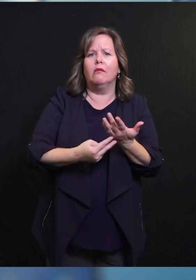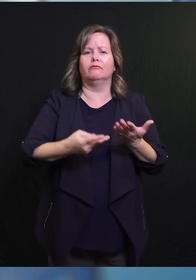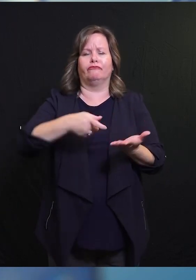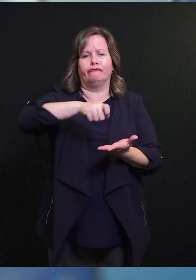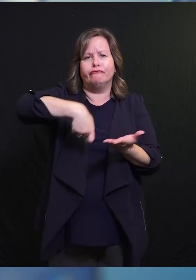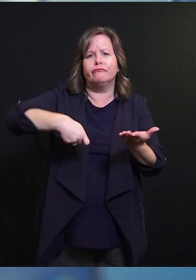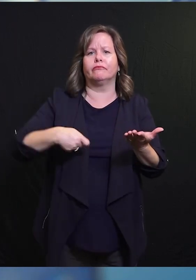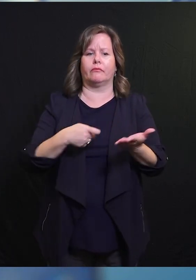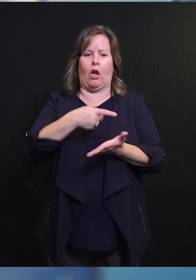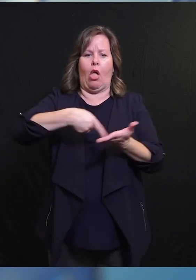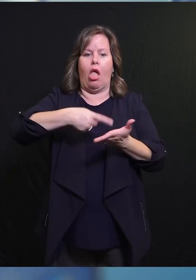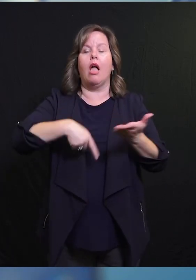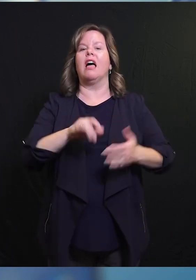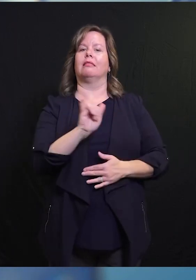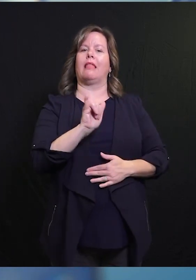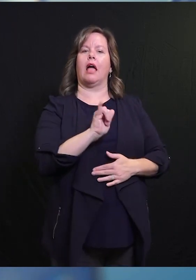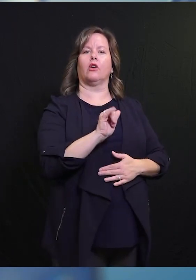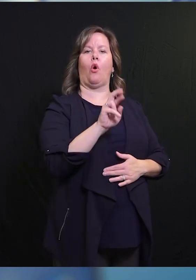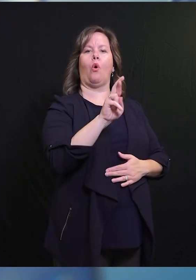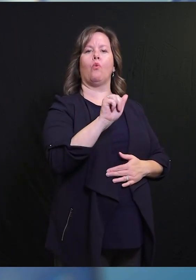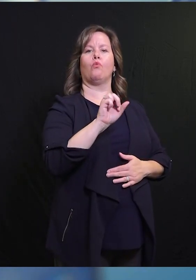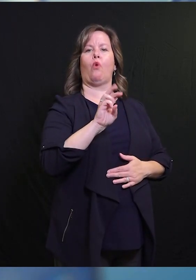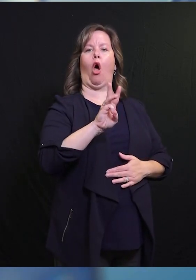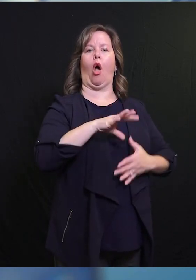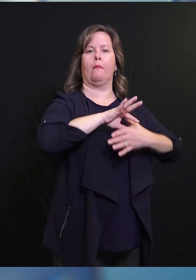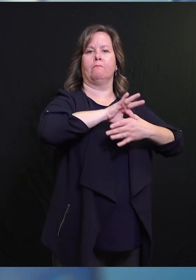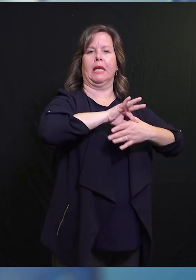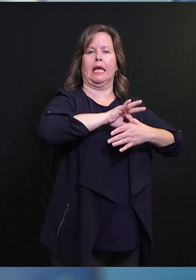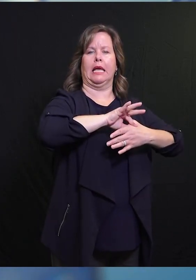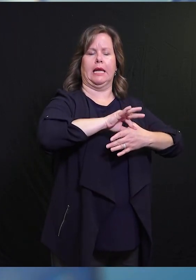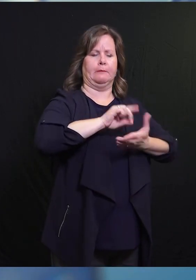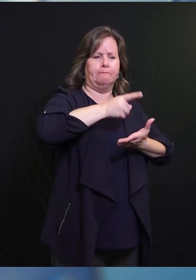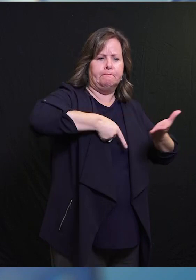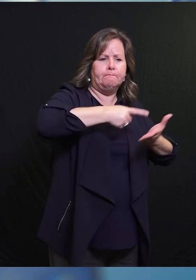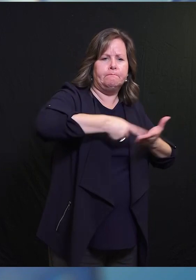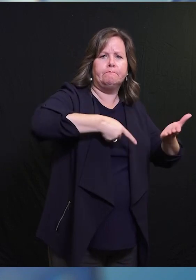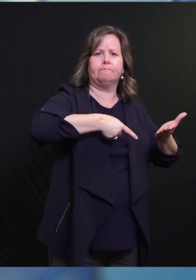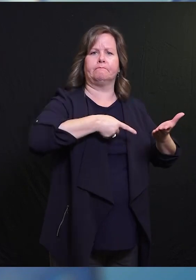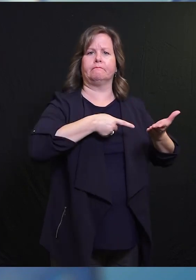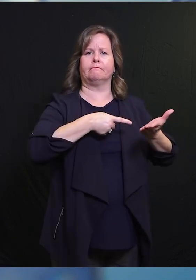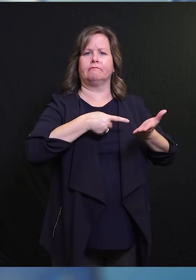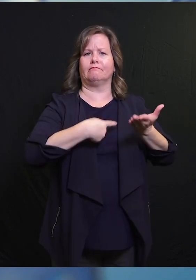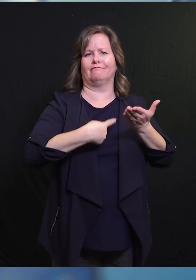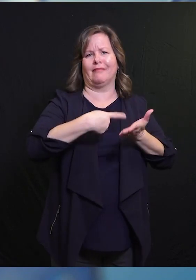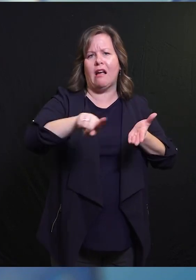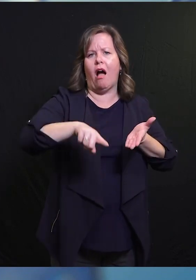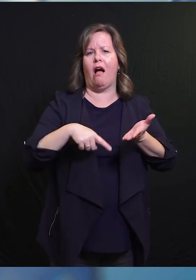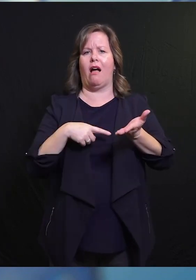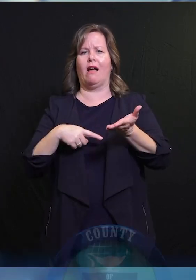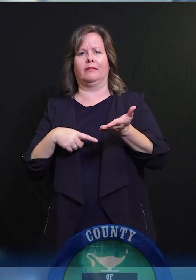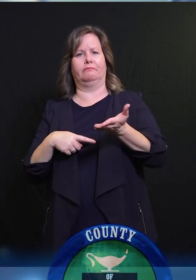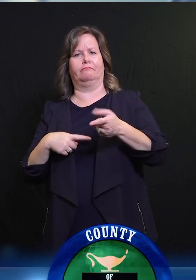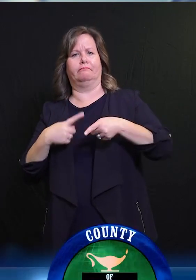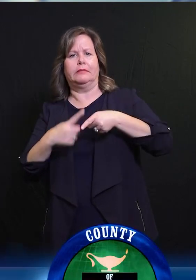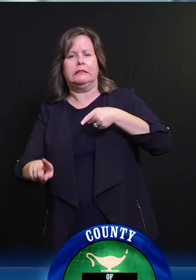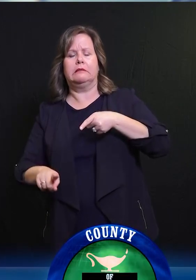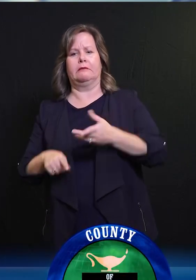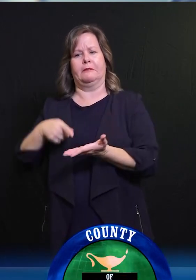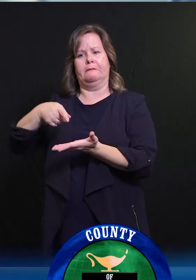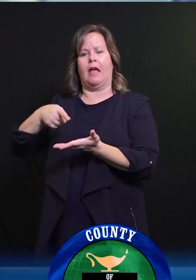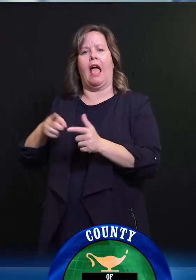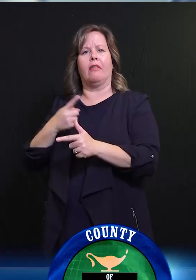ingredients, especially raw meat, to the prepared ingredients. So you have to be very careful that cutting boards,